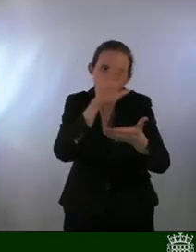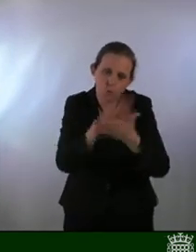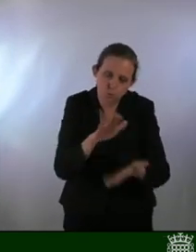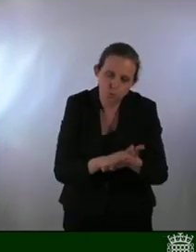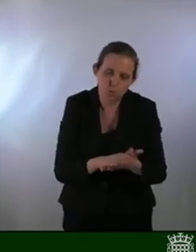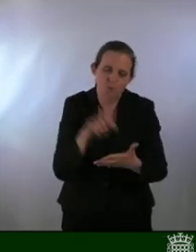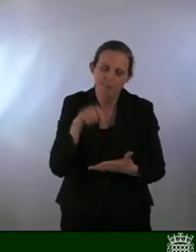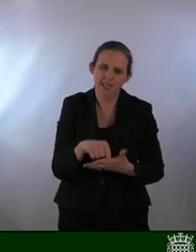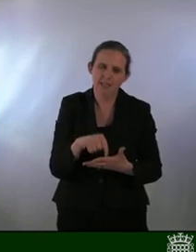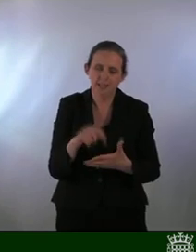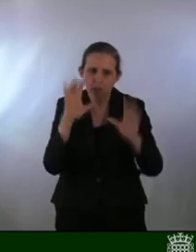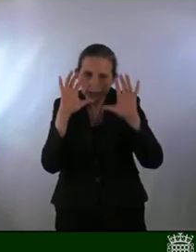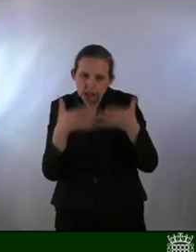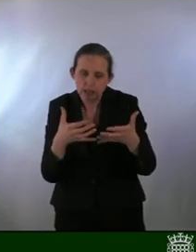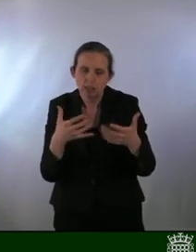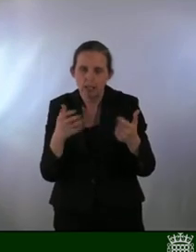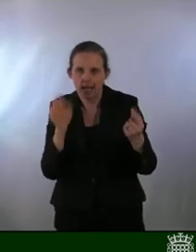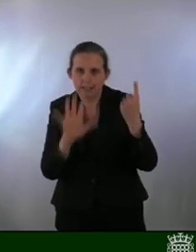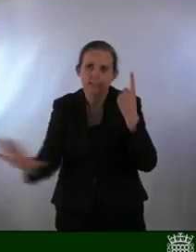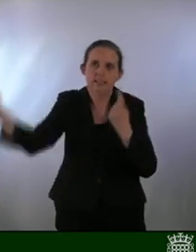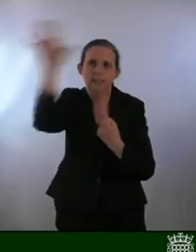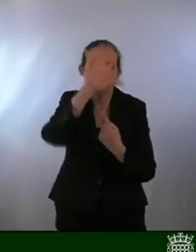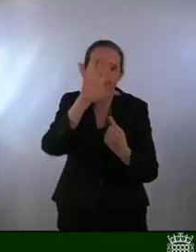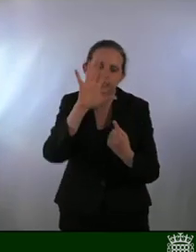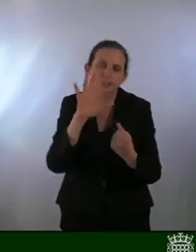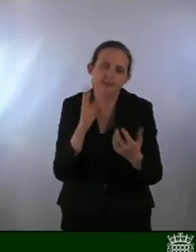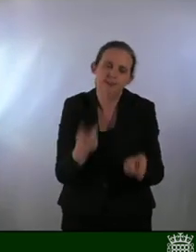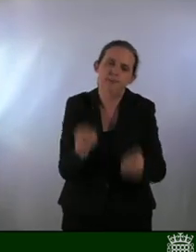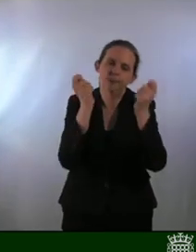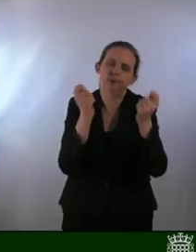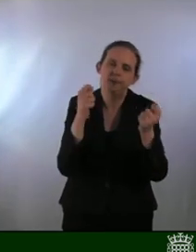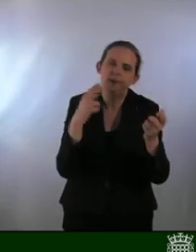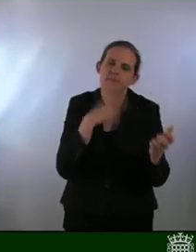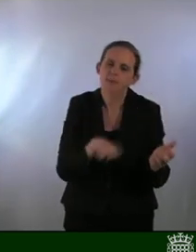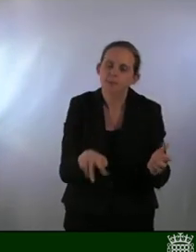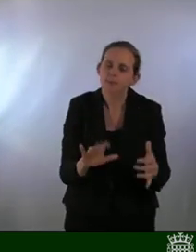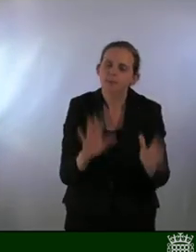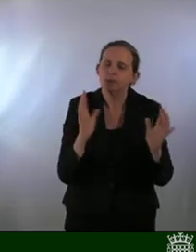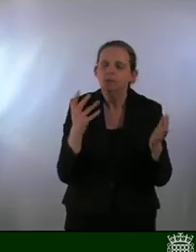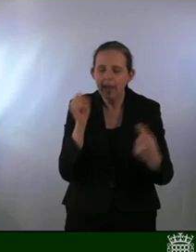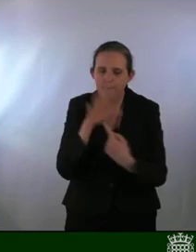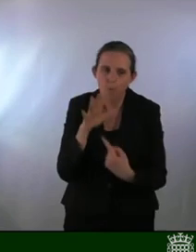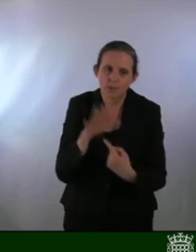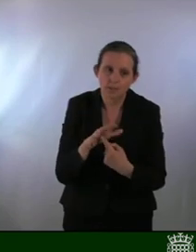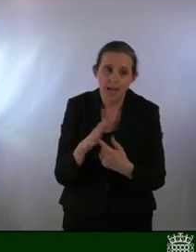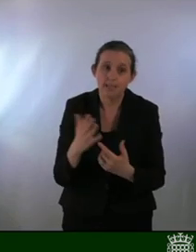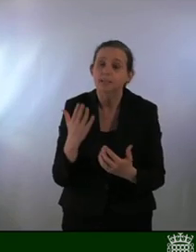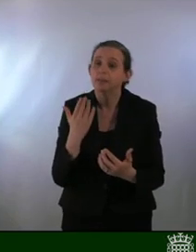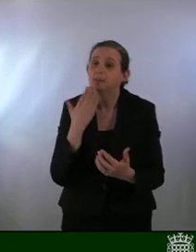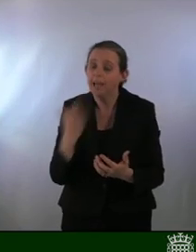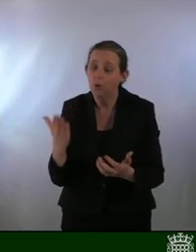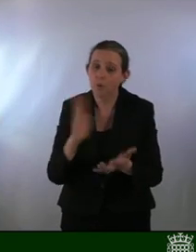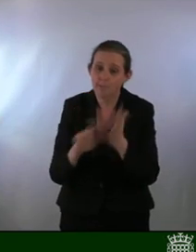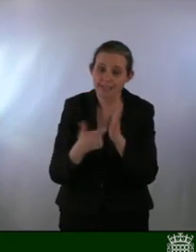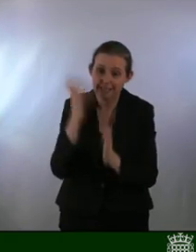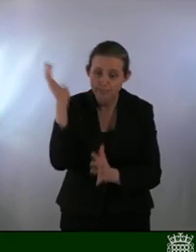every concern that honourable members from all across the House have rightly raised this afternoon. And may I say, Mr. Speaker, I'm very grateful